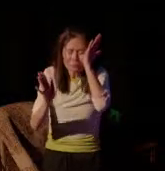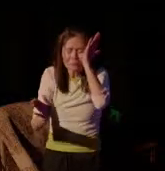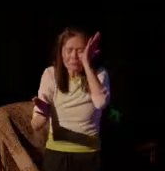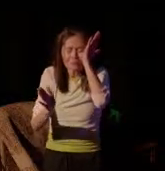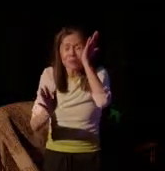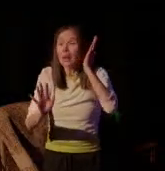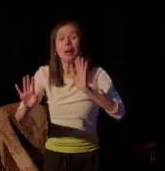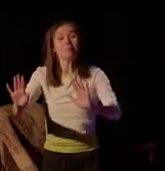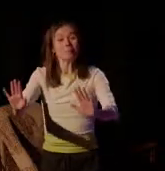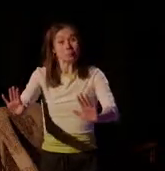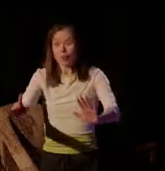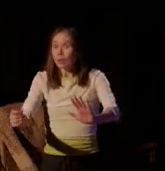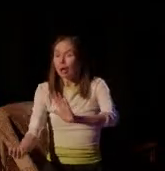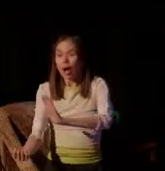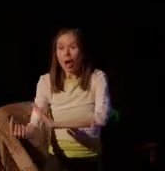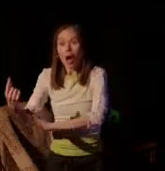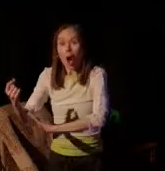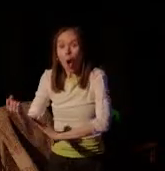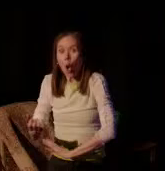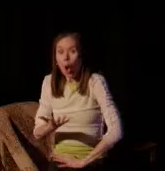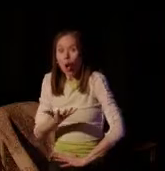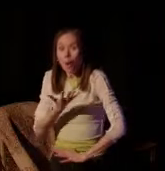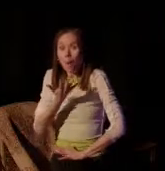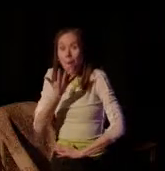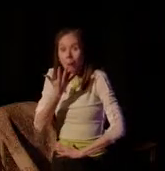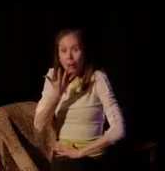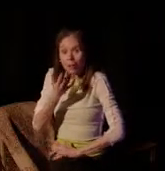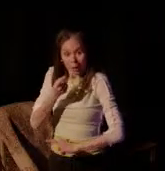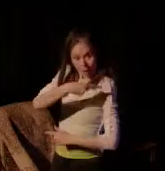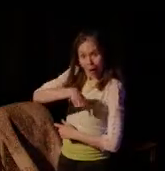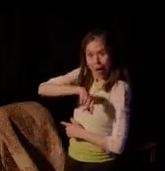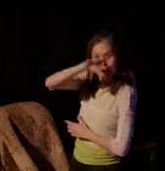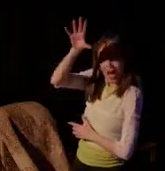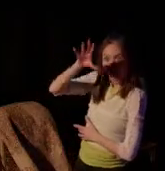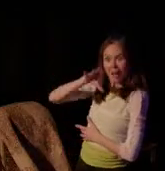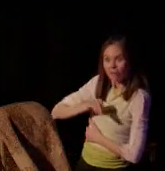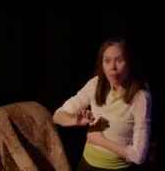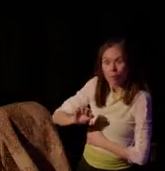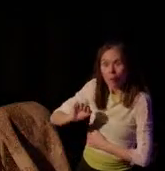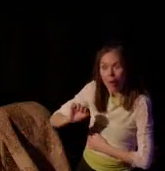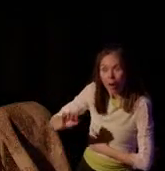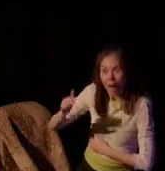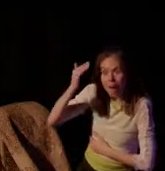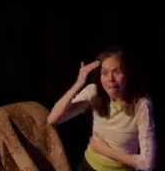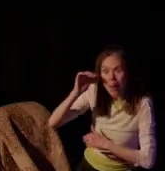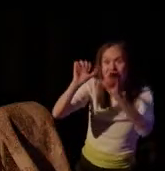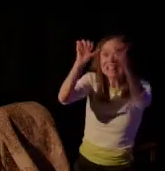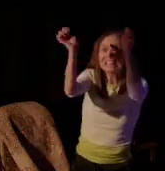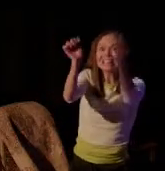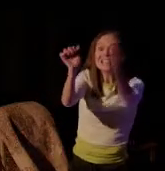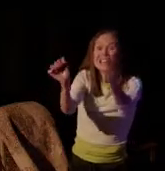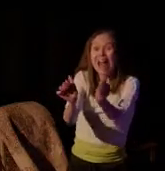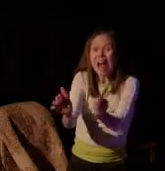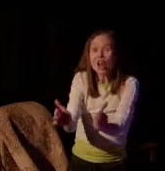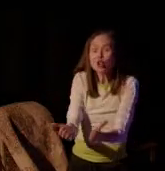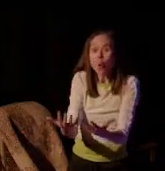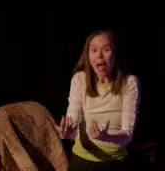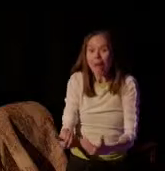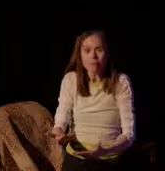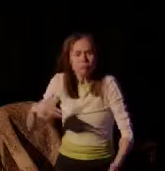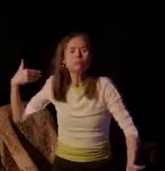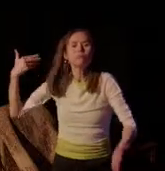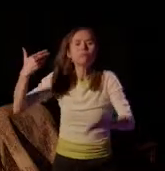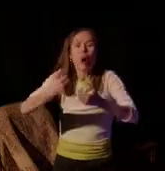Then Perdita learnt of her mother's statue, which is in the keeping of Paulina, a piece of art many years in the